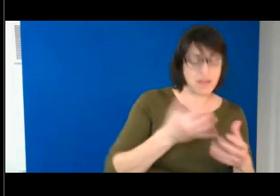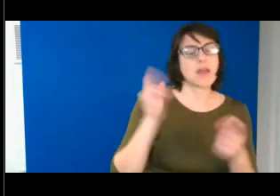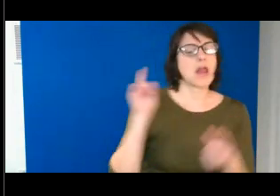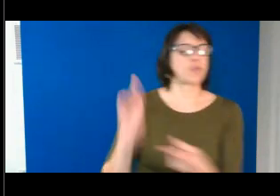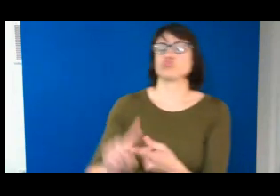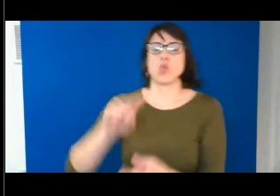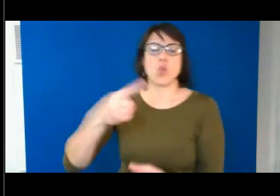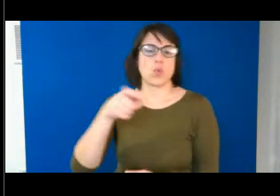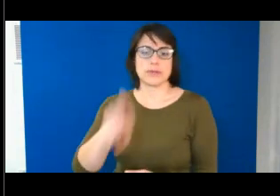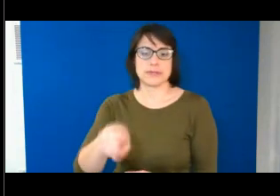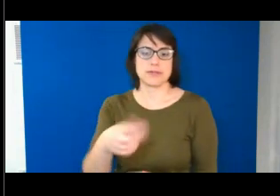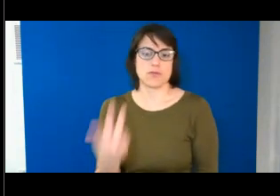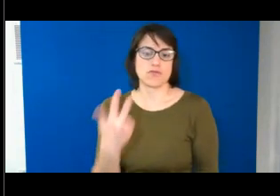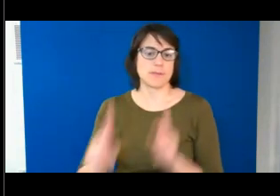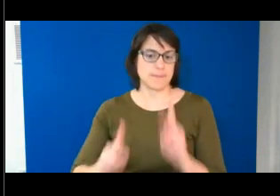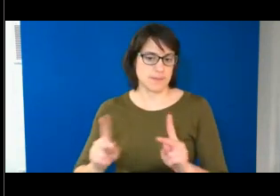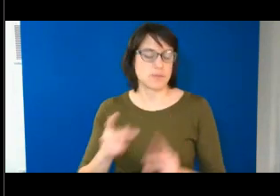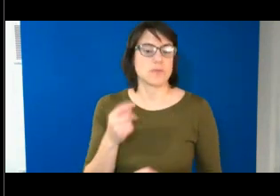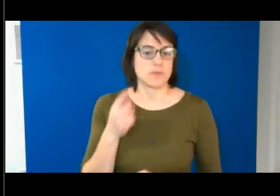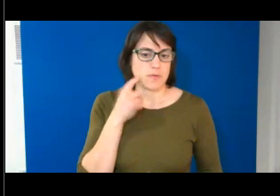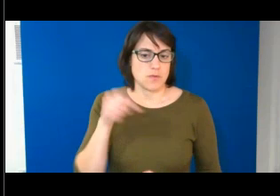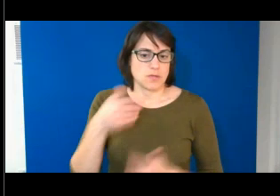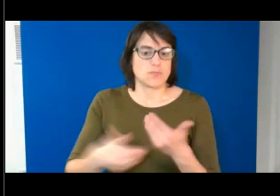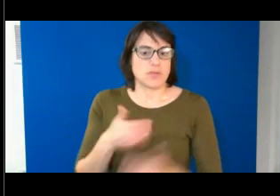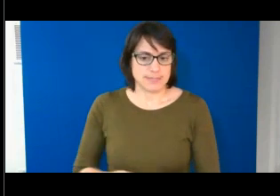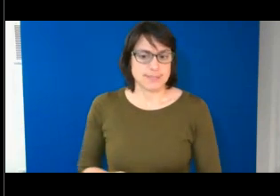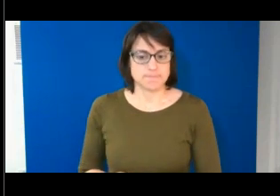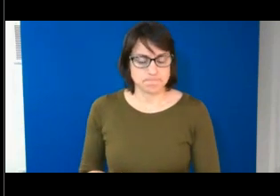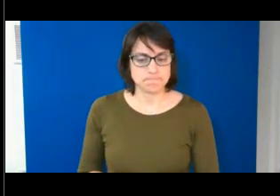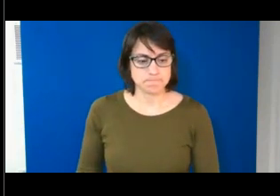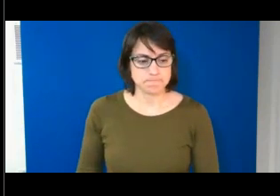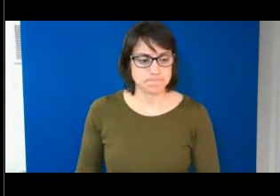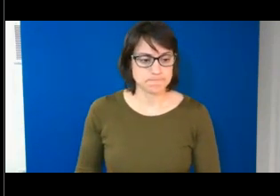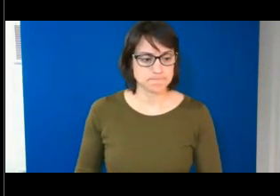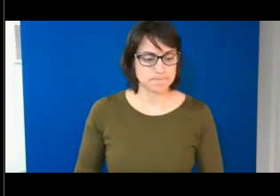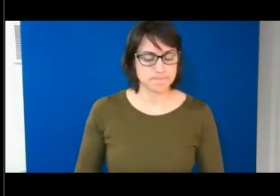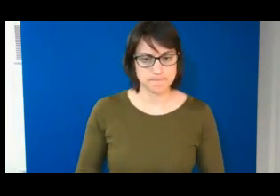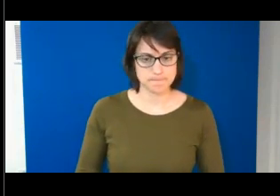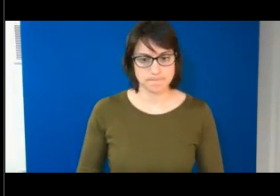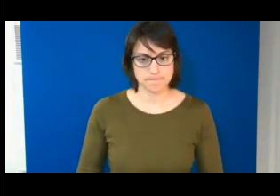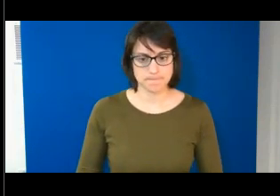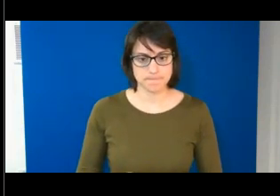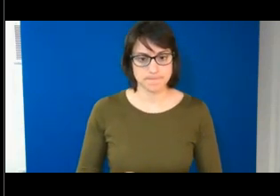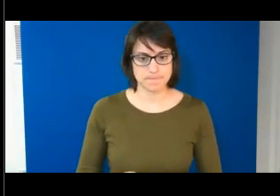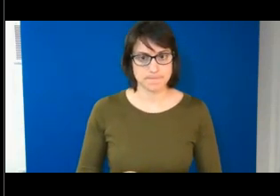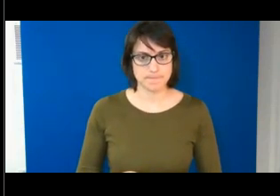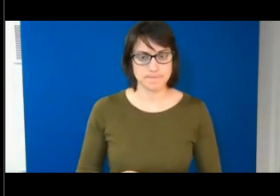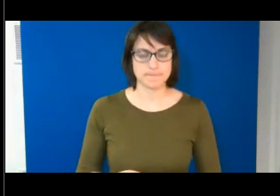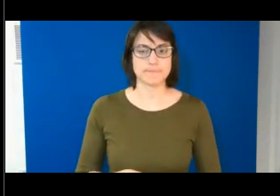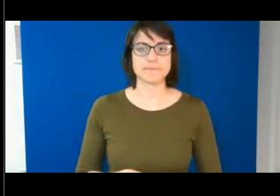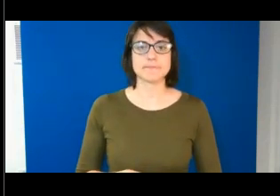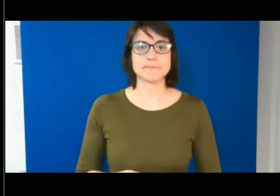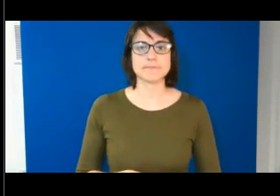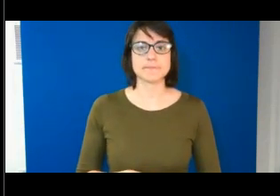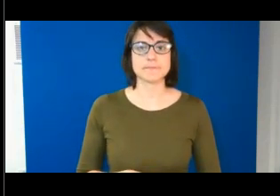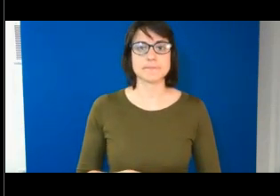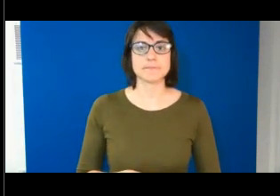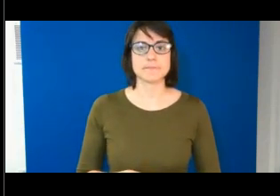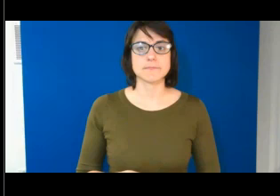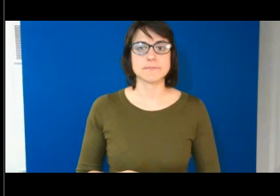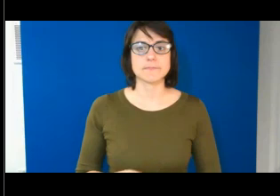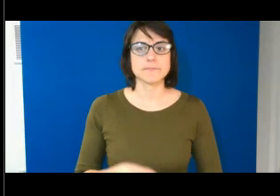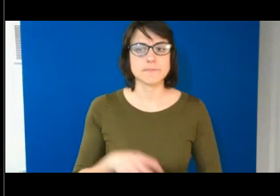technology in this process. So there's a job issue here then? They're just saving manpower. There definitely is a